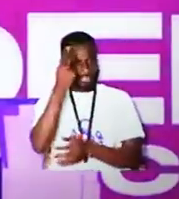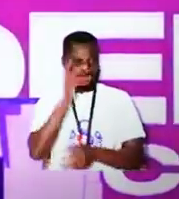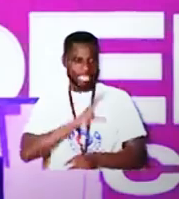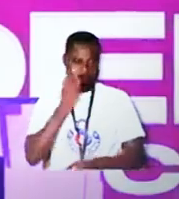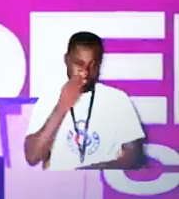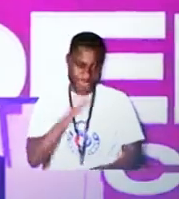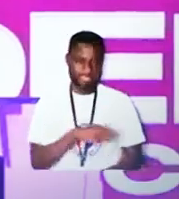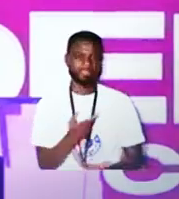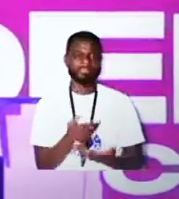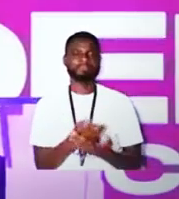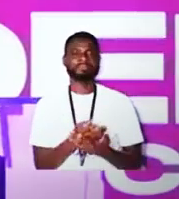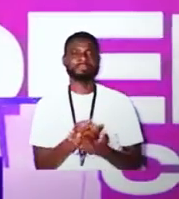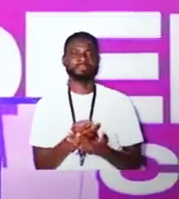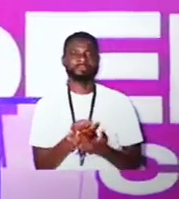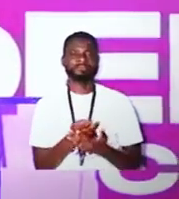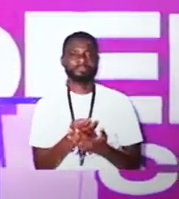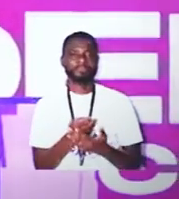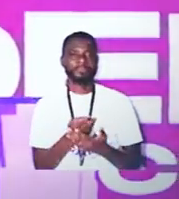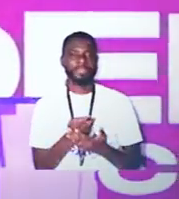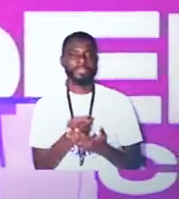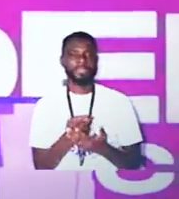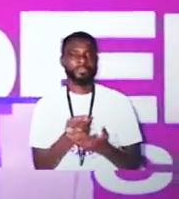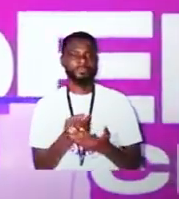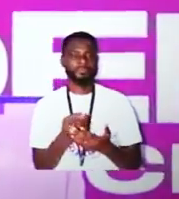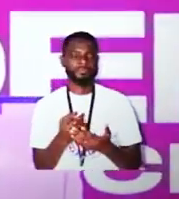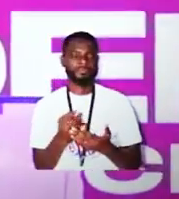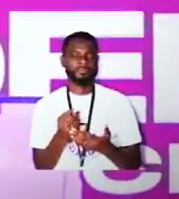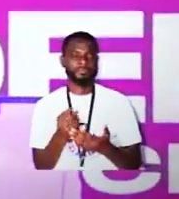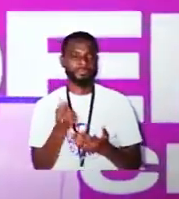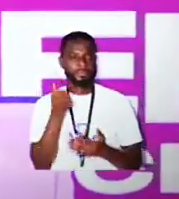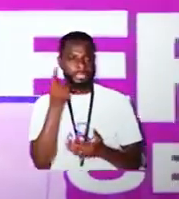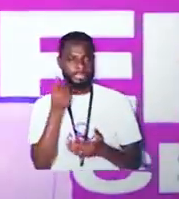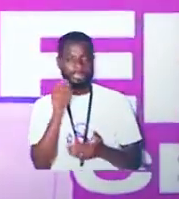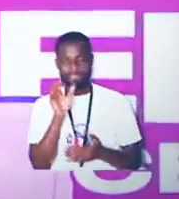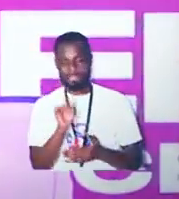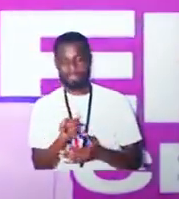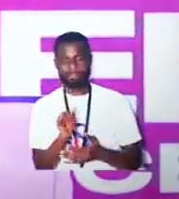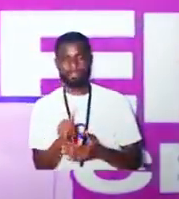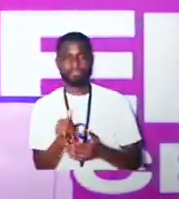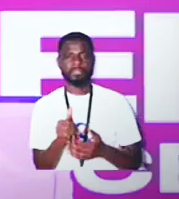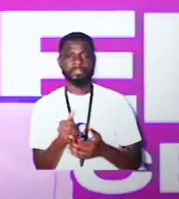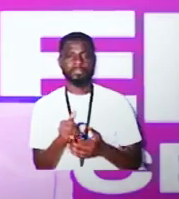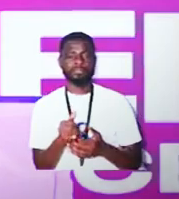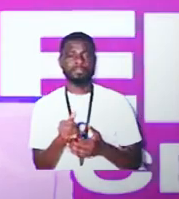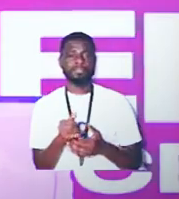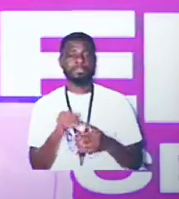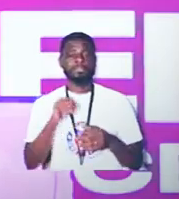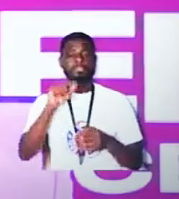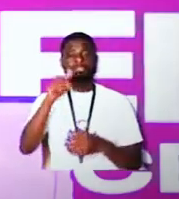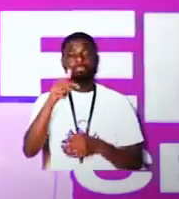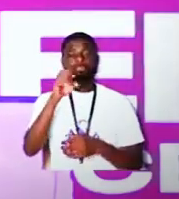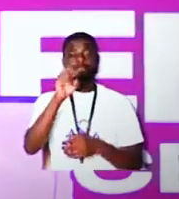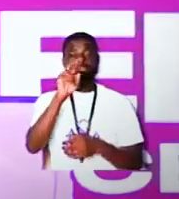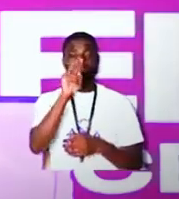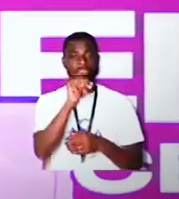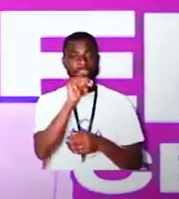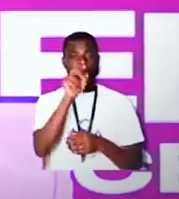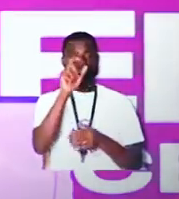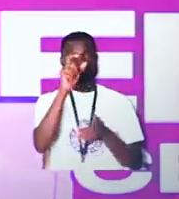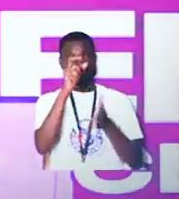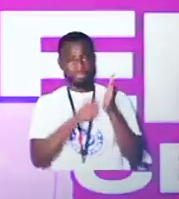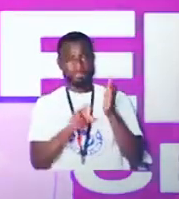in development above the character of its citizens. You see, in Genesis chapter 2, verse